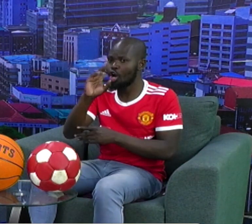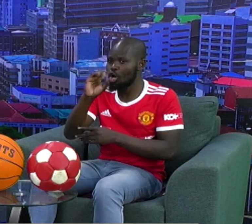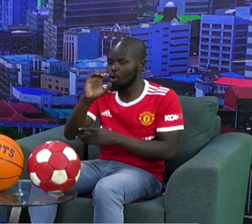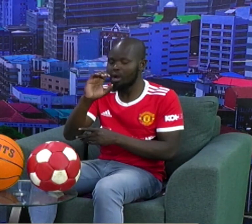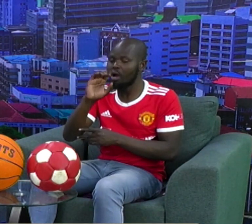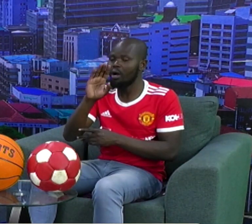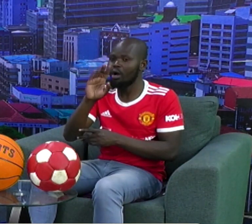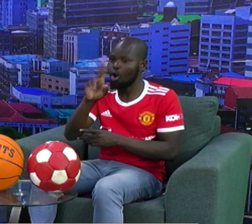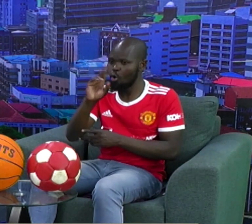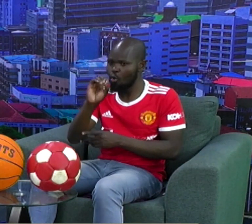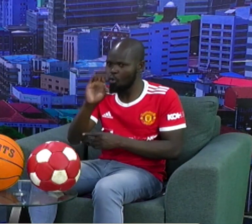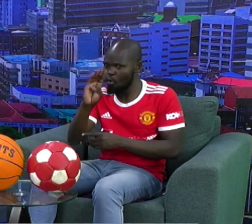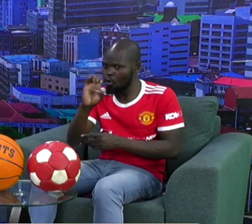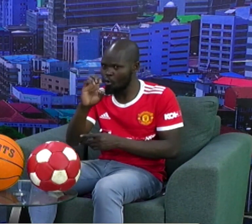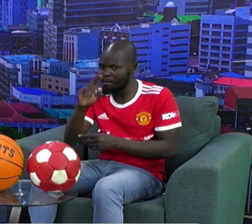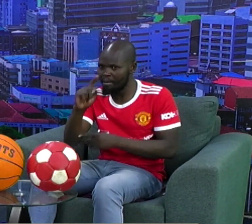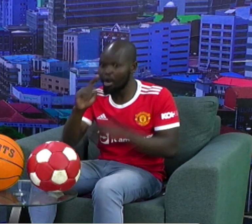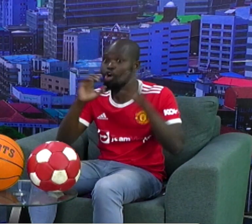if